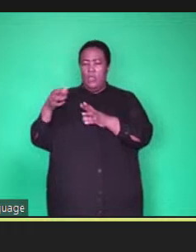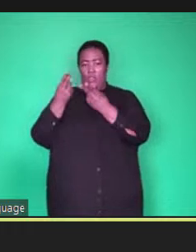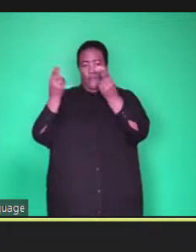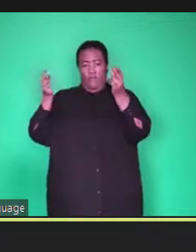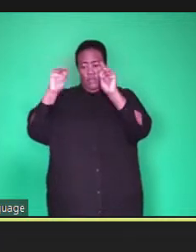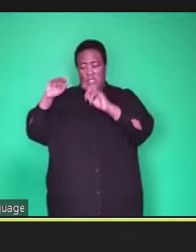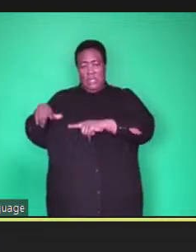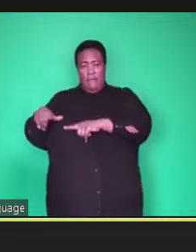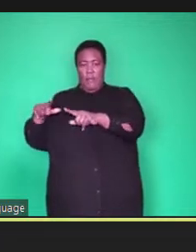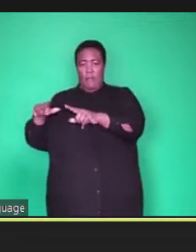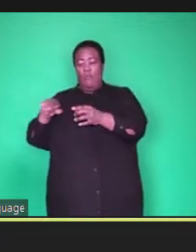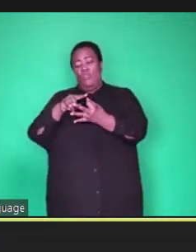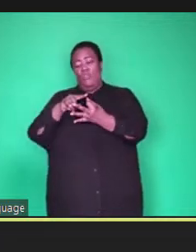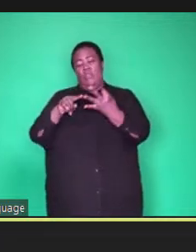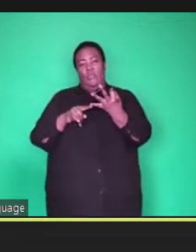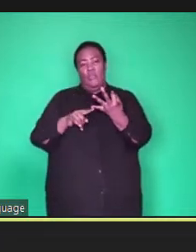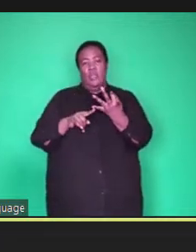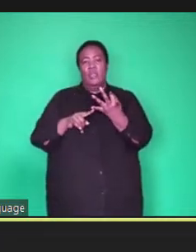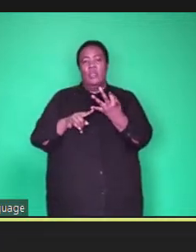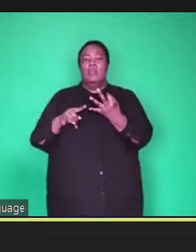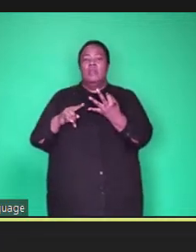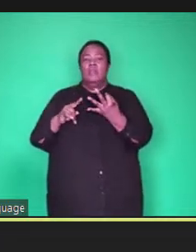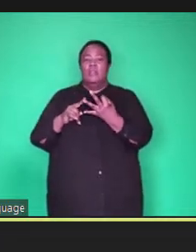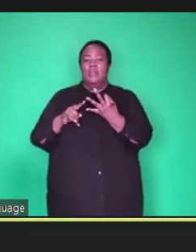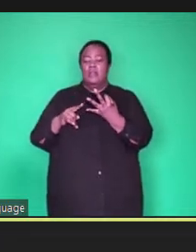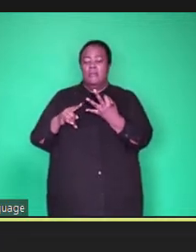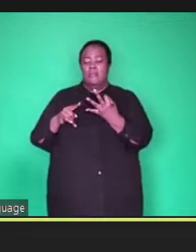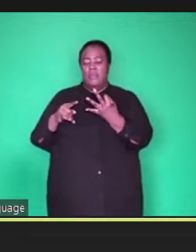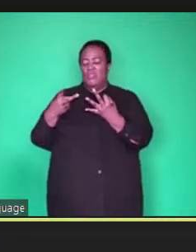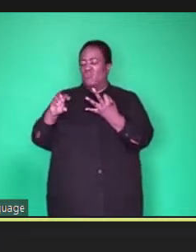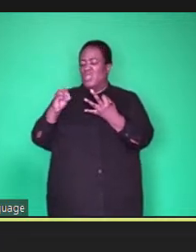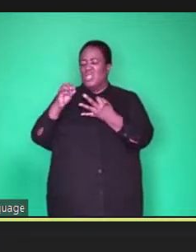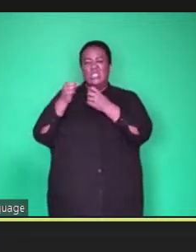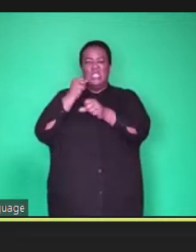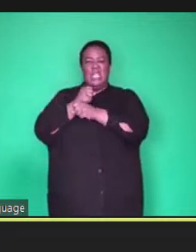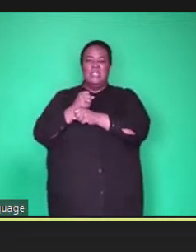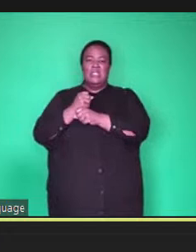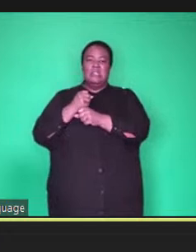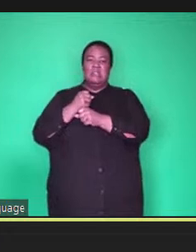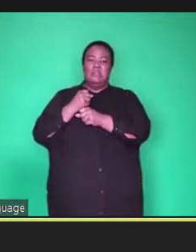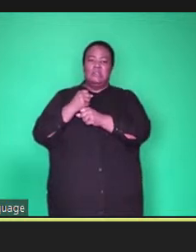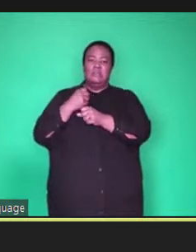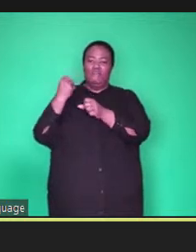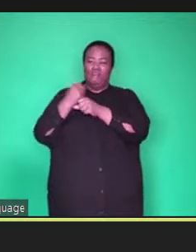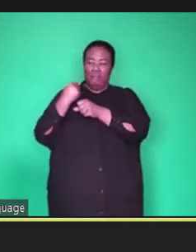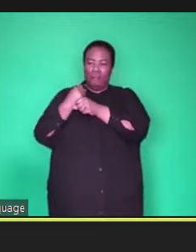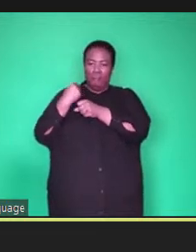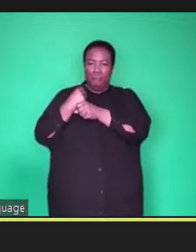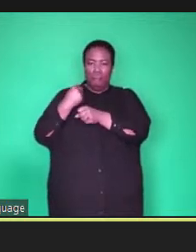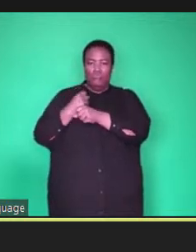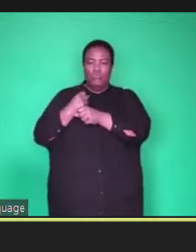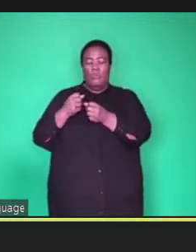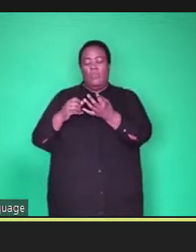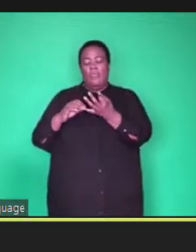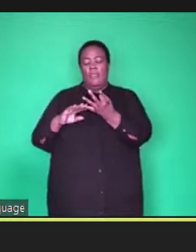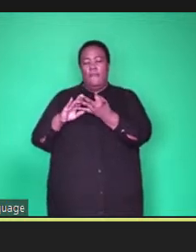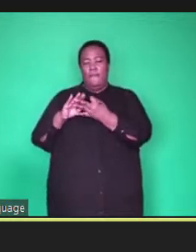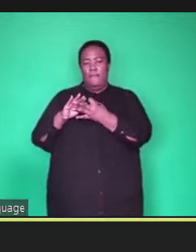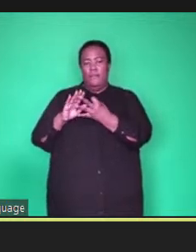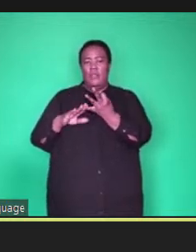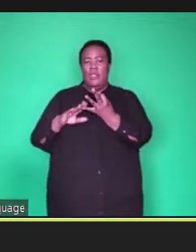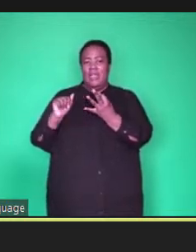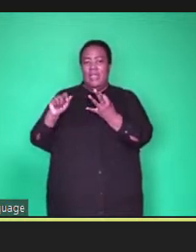existing between them an average of 20 years each, Agincourt the longest. And so I'll now show